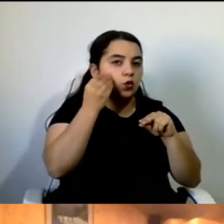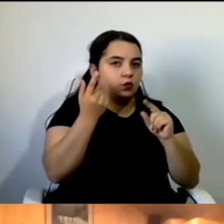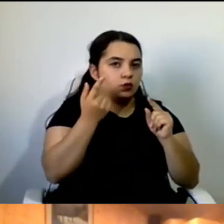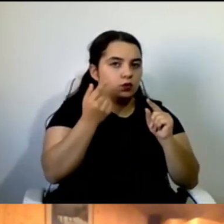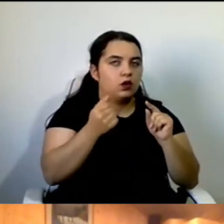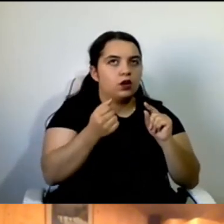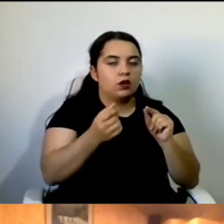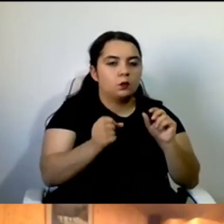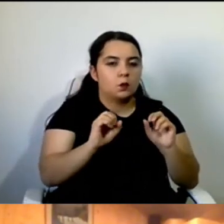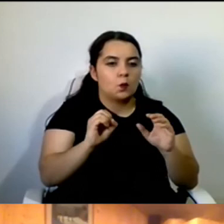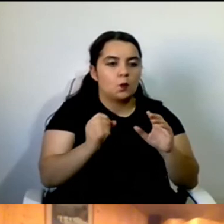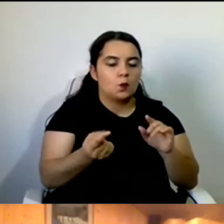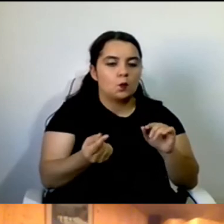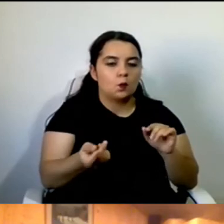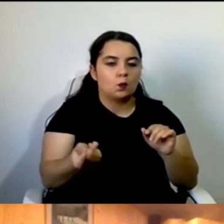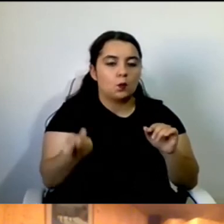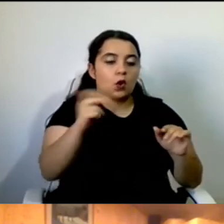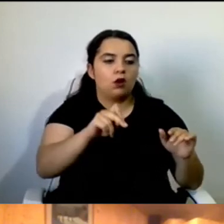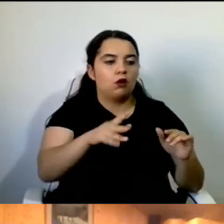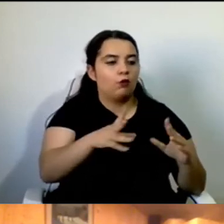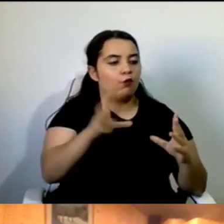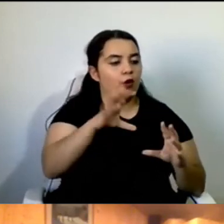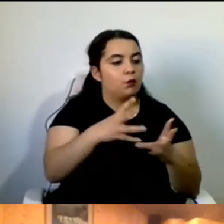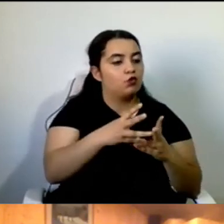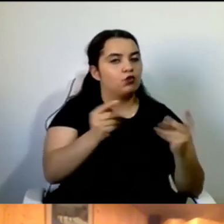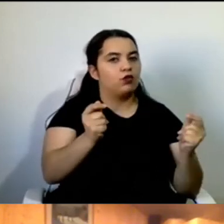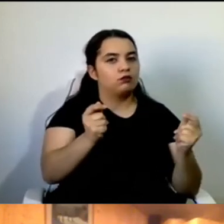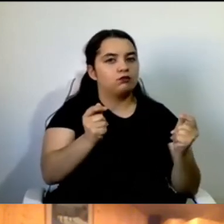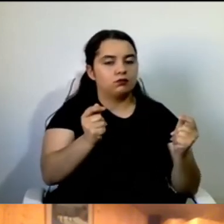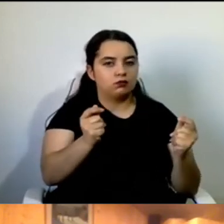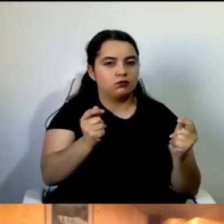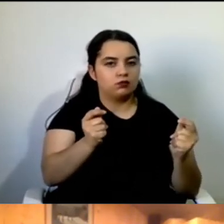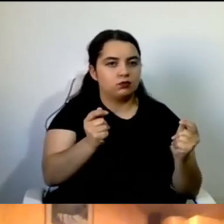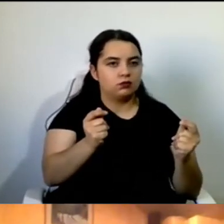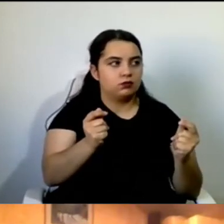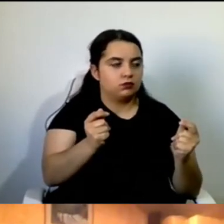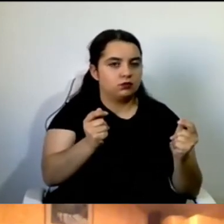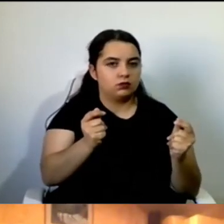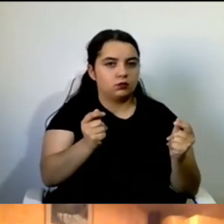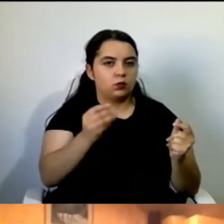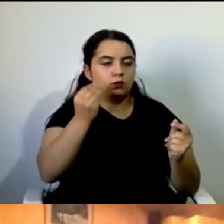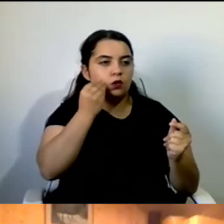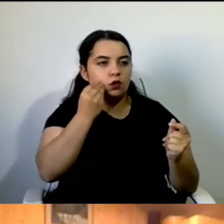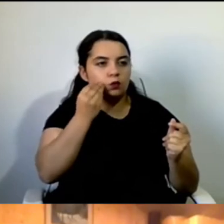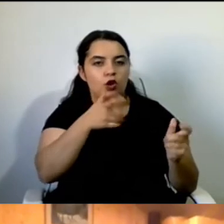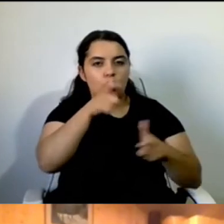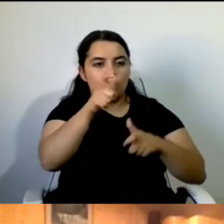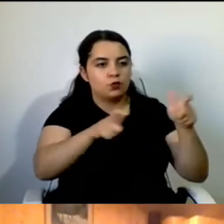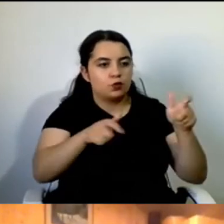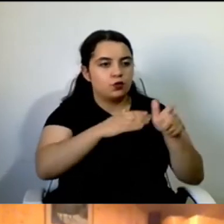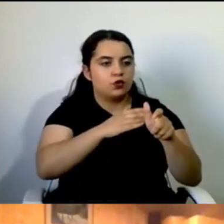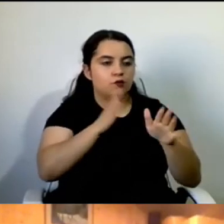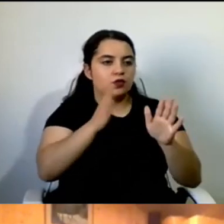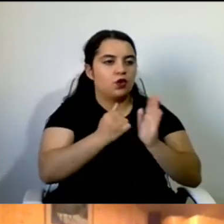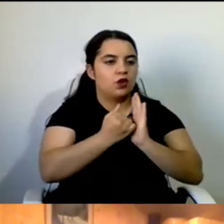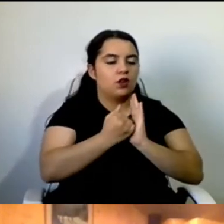move all the people who have assistance up on the national level, because you need to be on the national level,